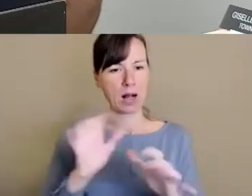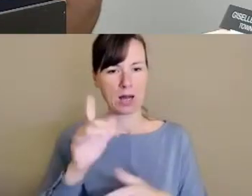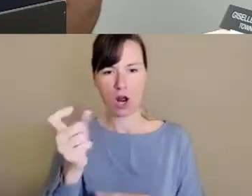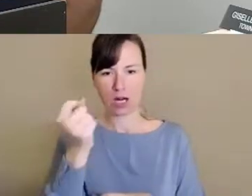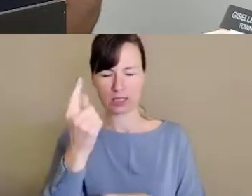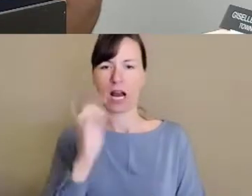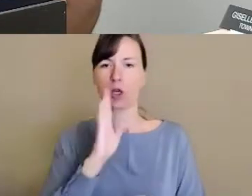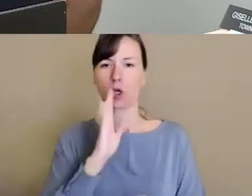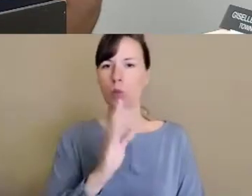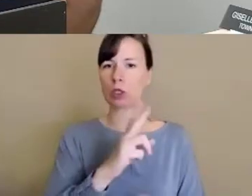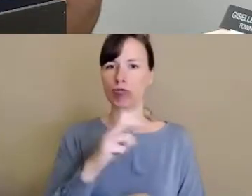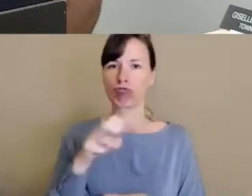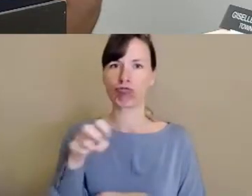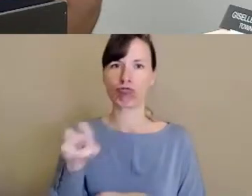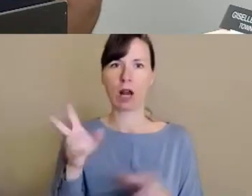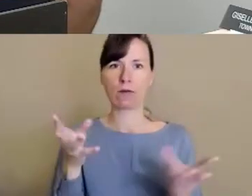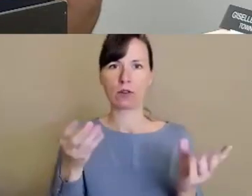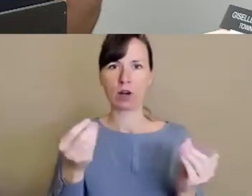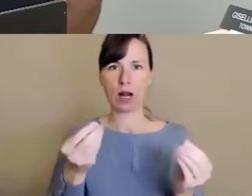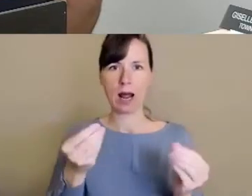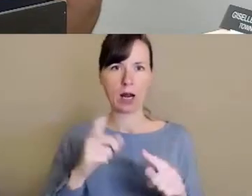commitment.